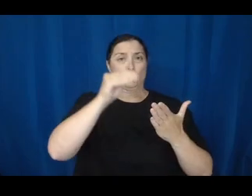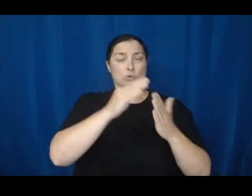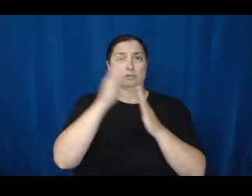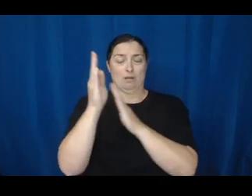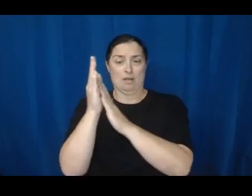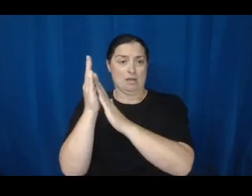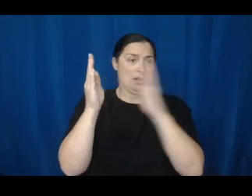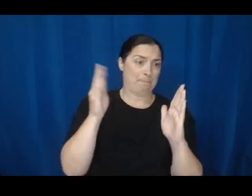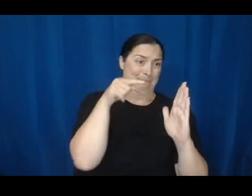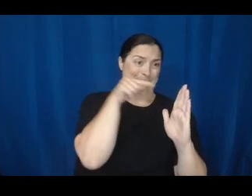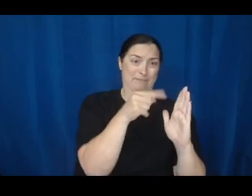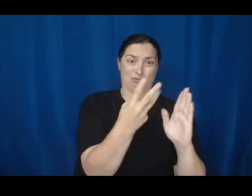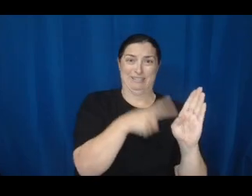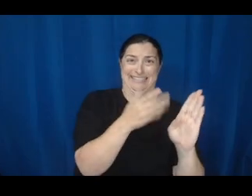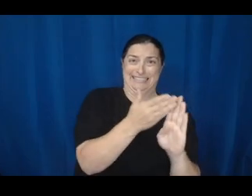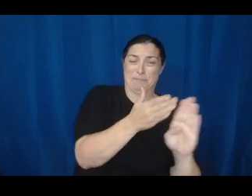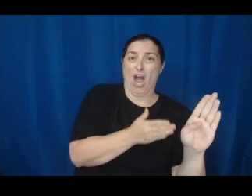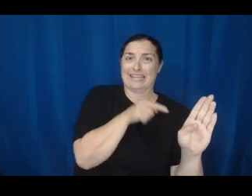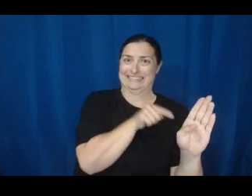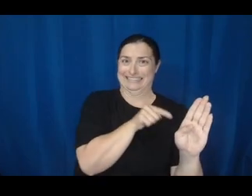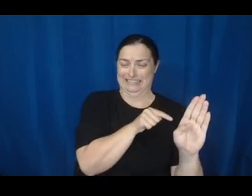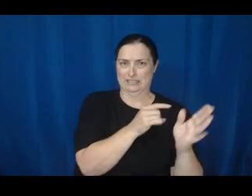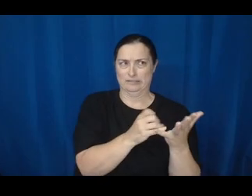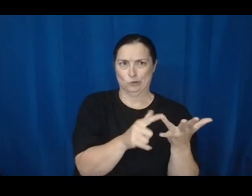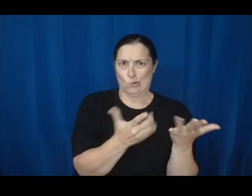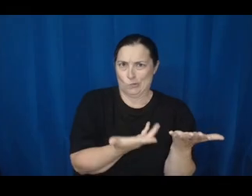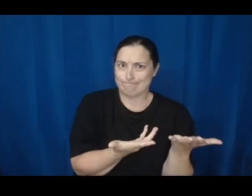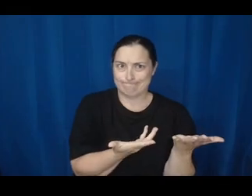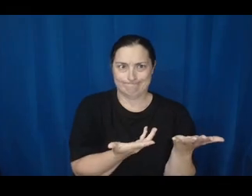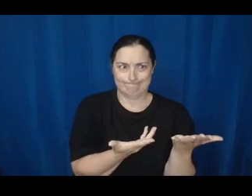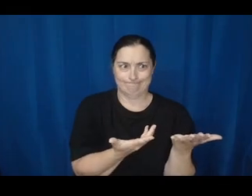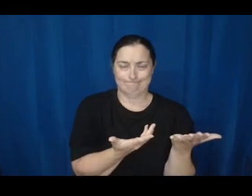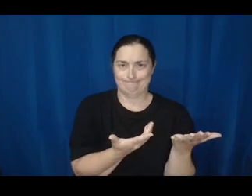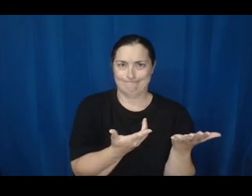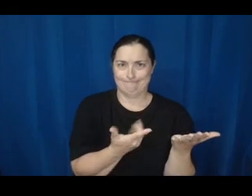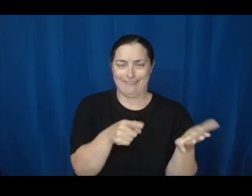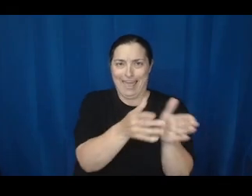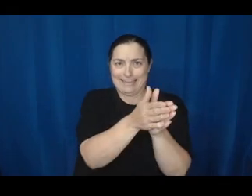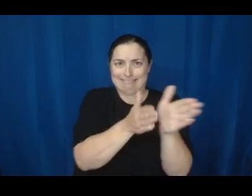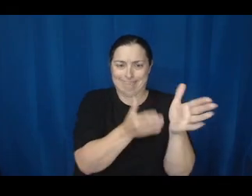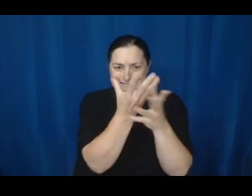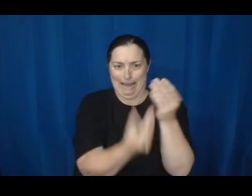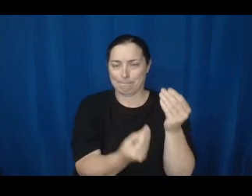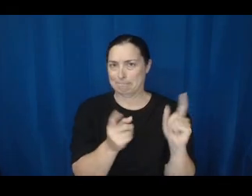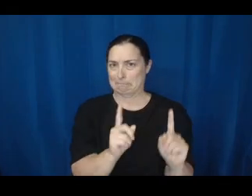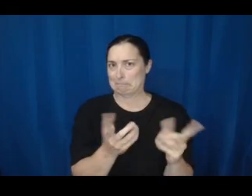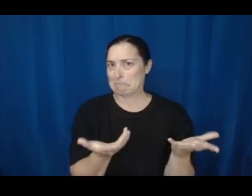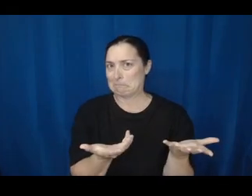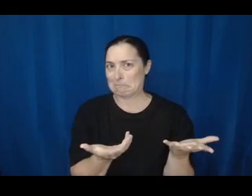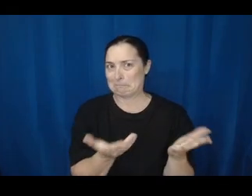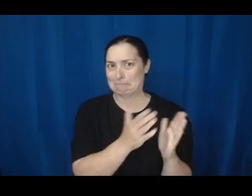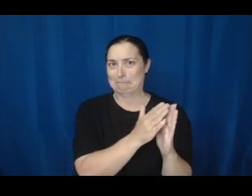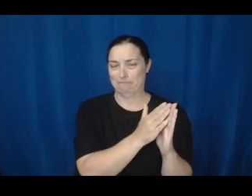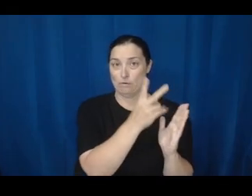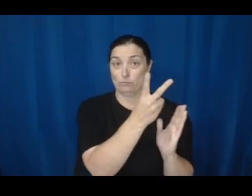for more than 20 years. What do you think has happened to that gap as we have traveled from year 2000